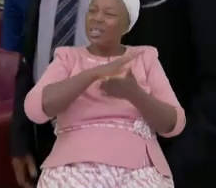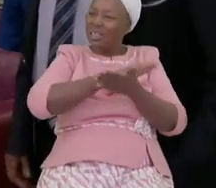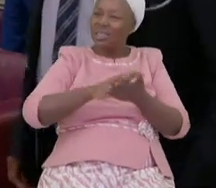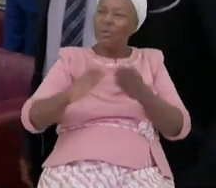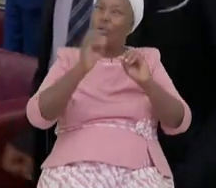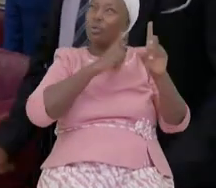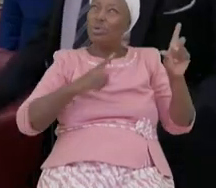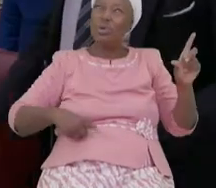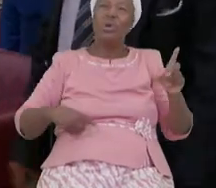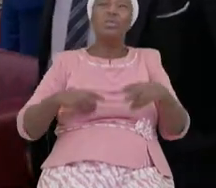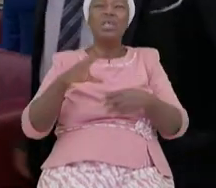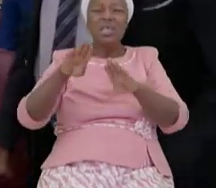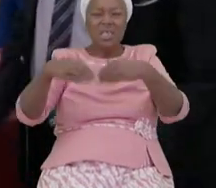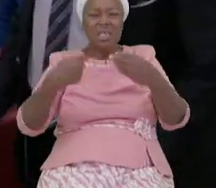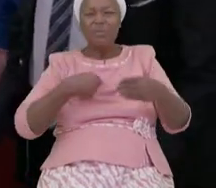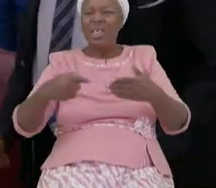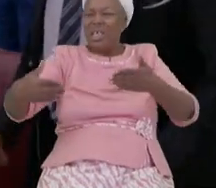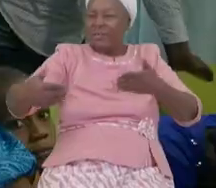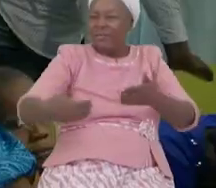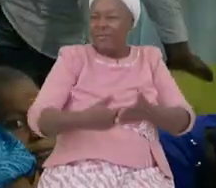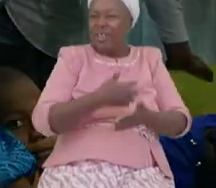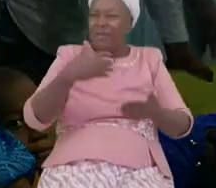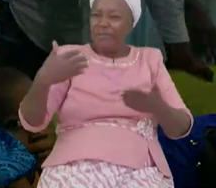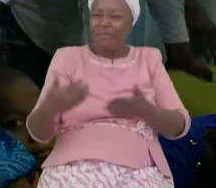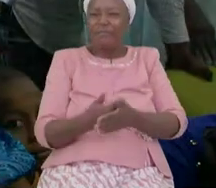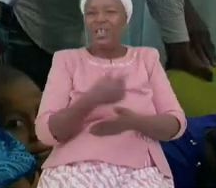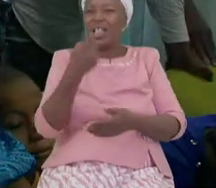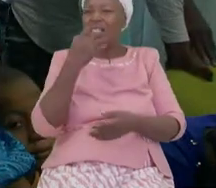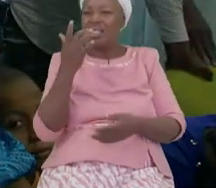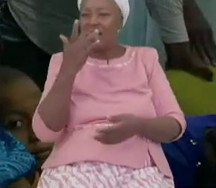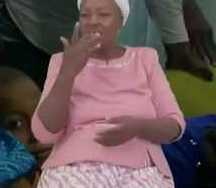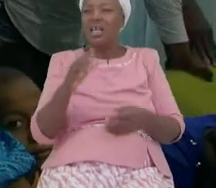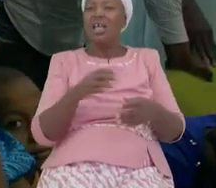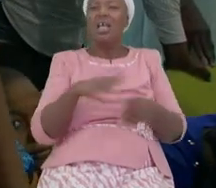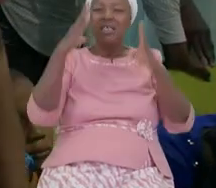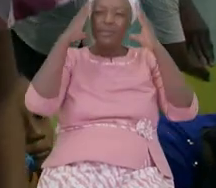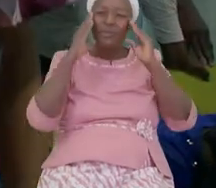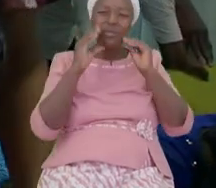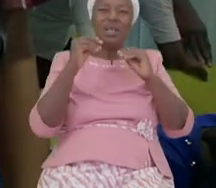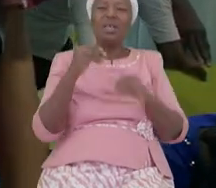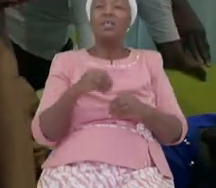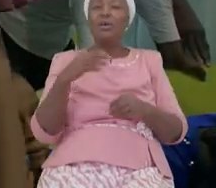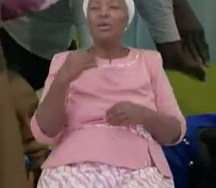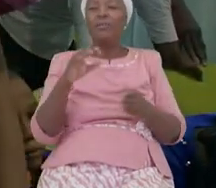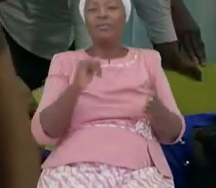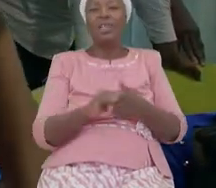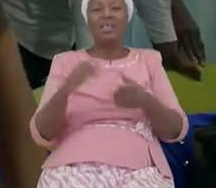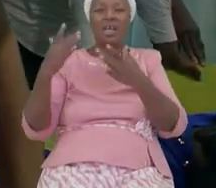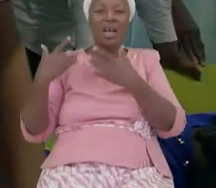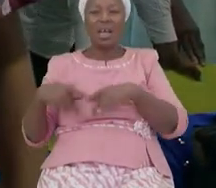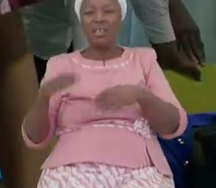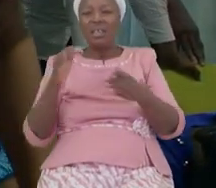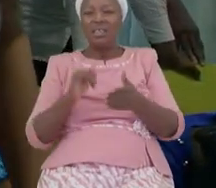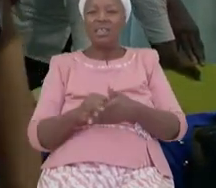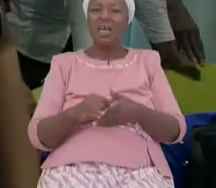Lord, give me a fresh taste, experience of that heart that knows